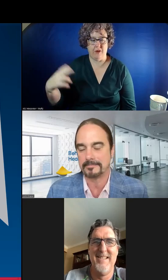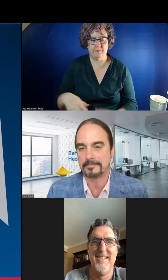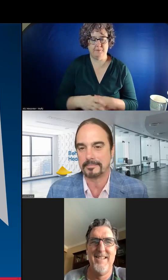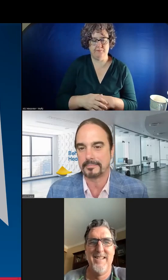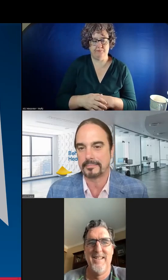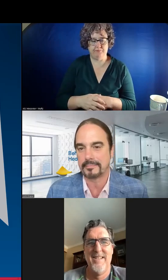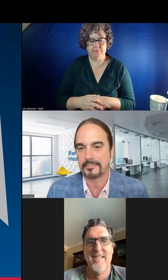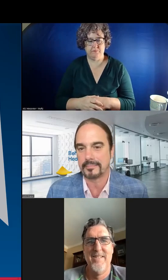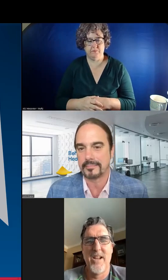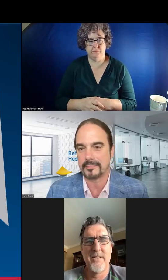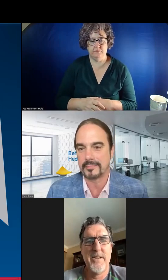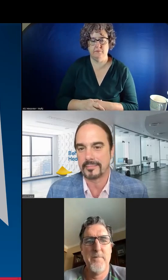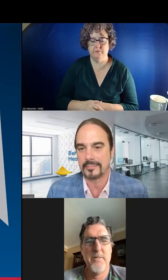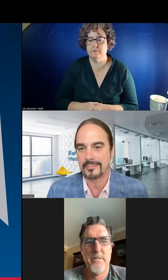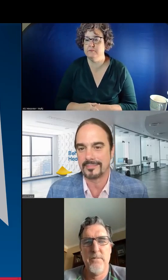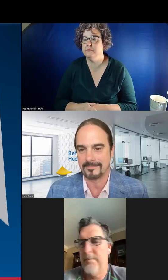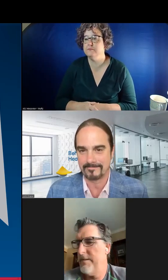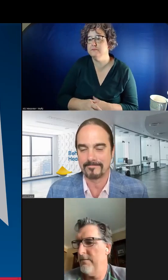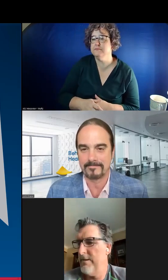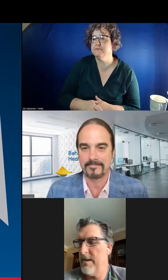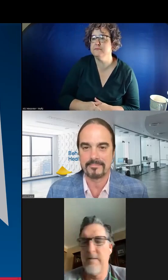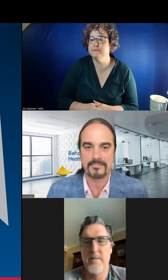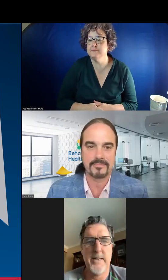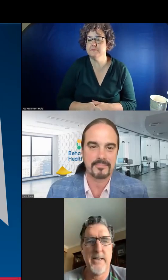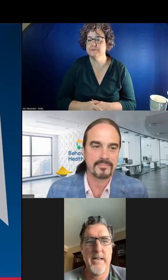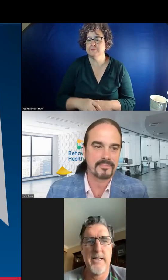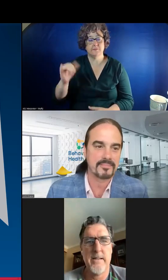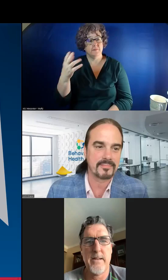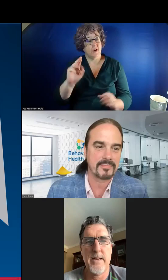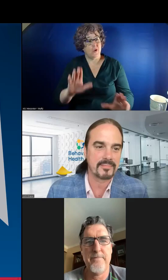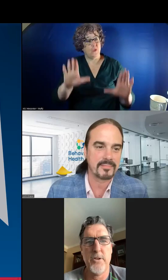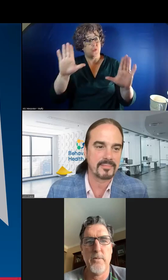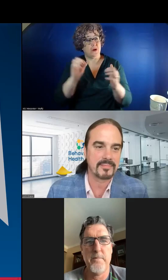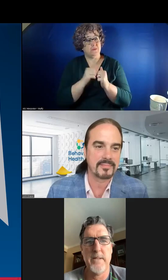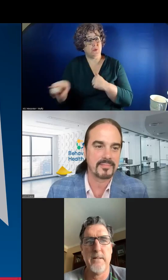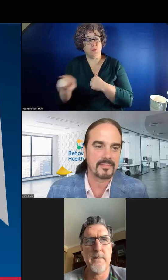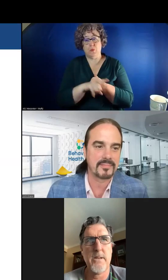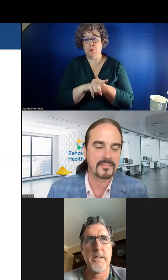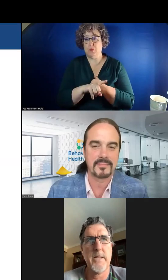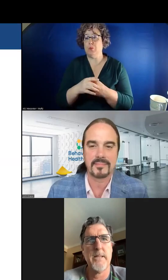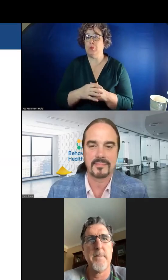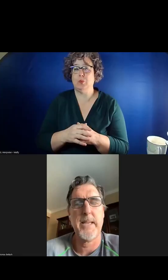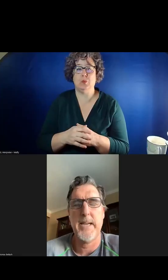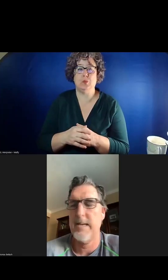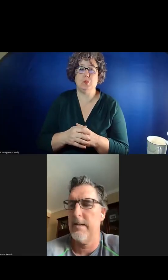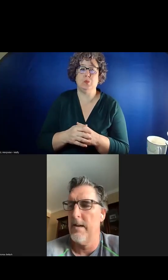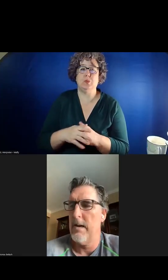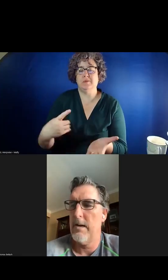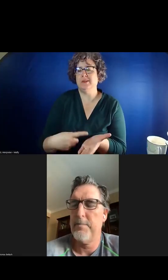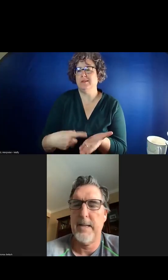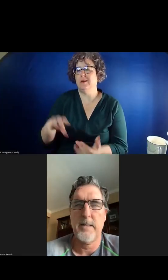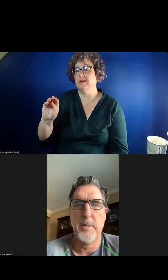Tom? John, great to be with you and everybody today. We've been talking in the